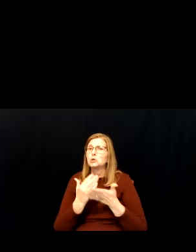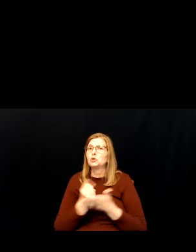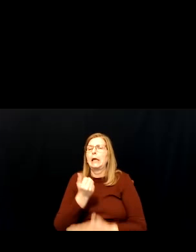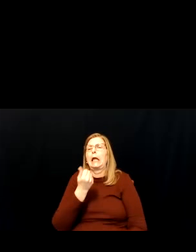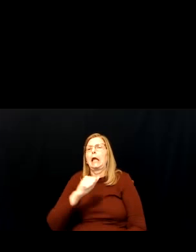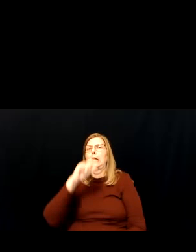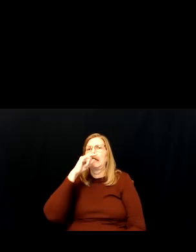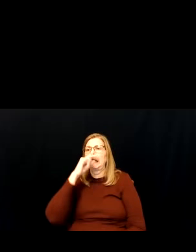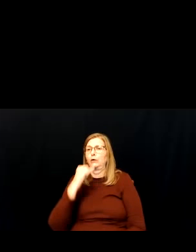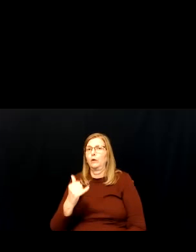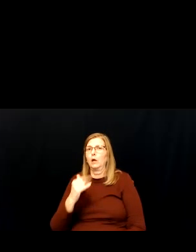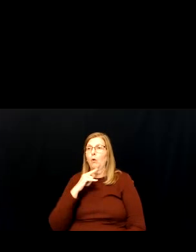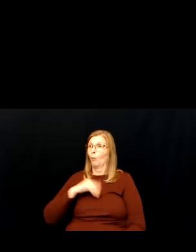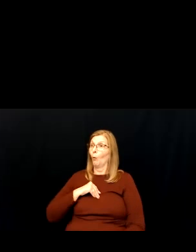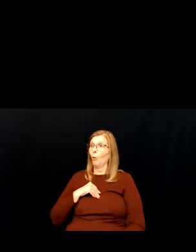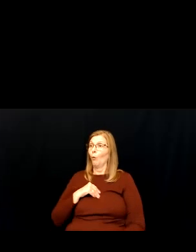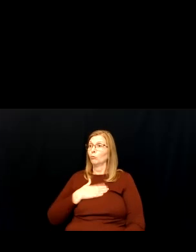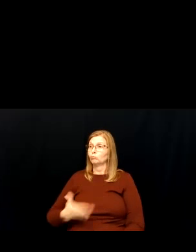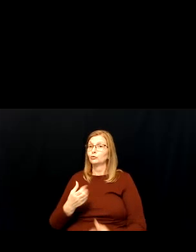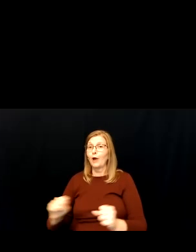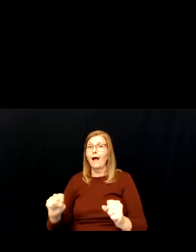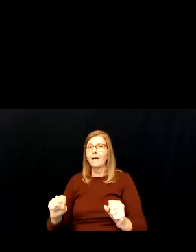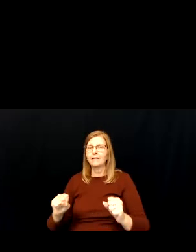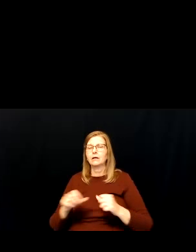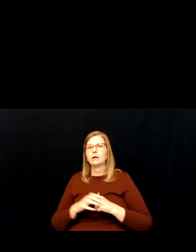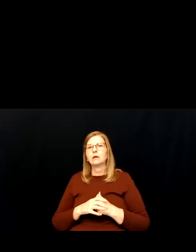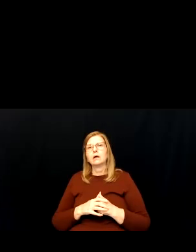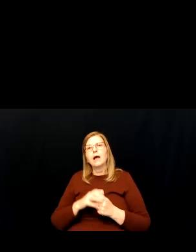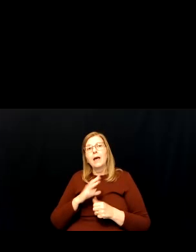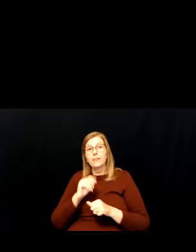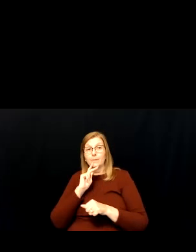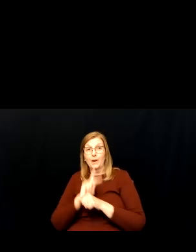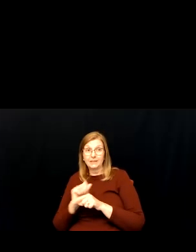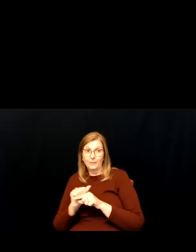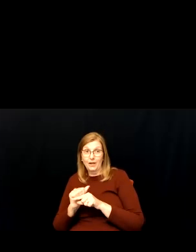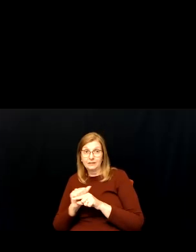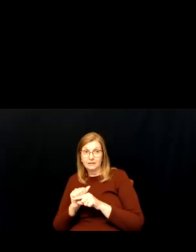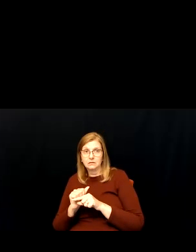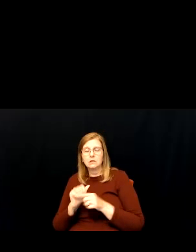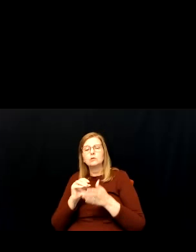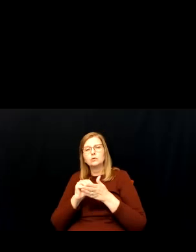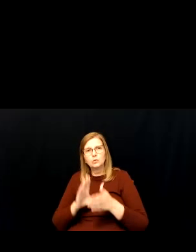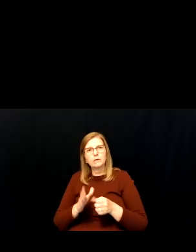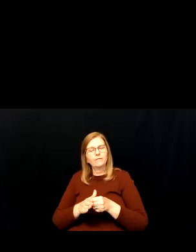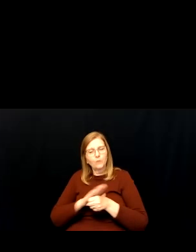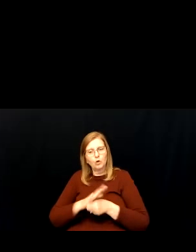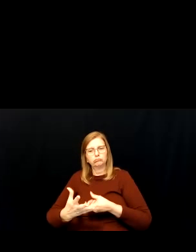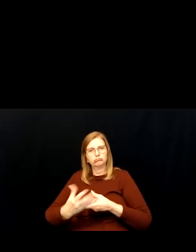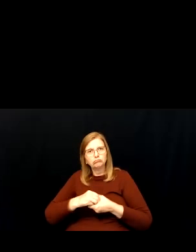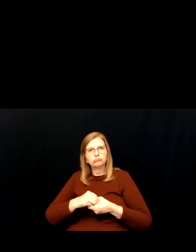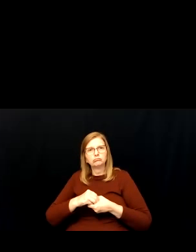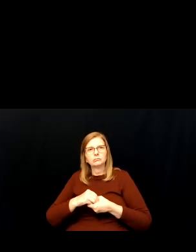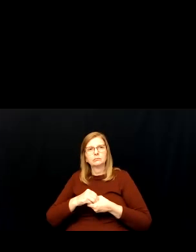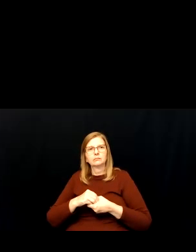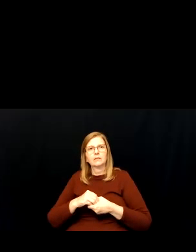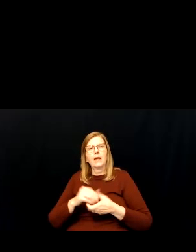kiddo today is going to say, let's try it. And then promising practices are that the student is a full participant